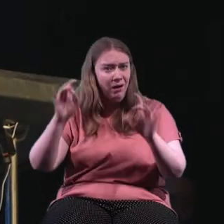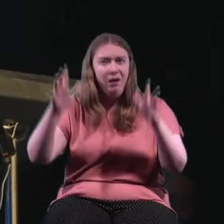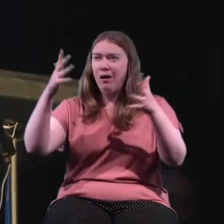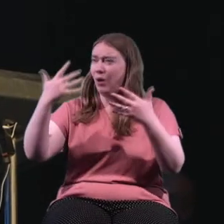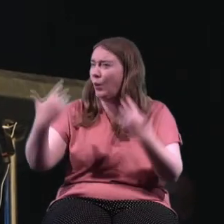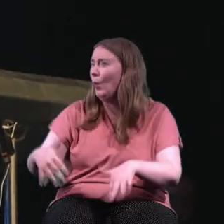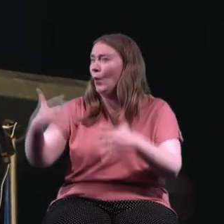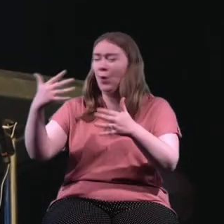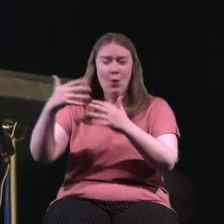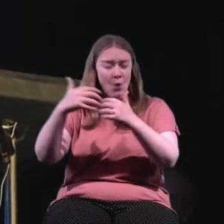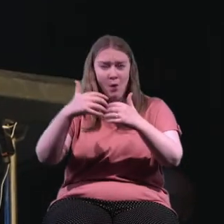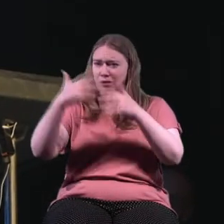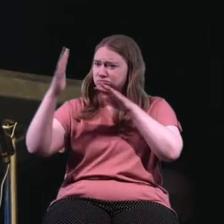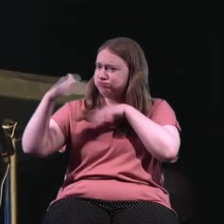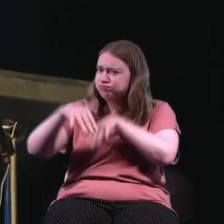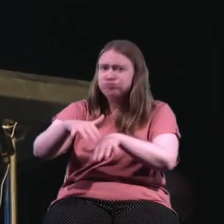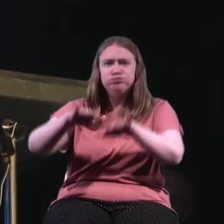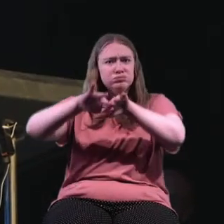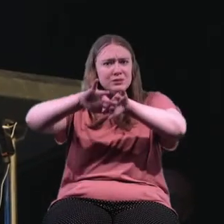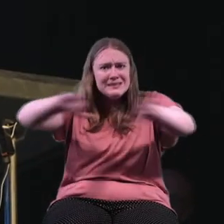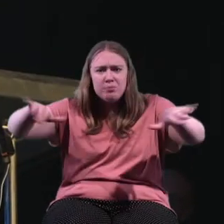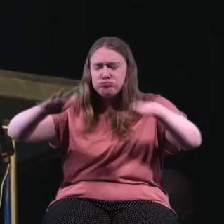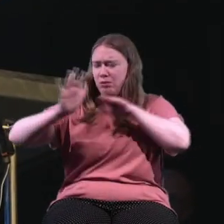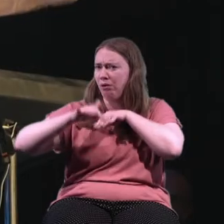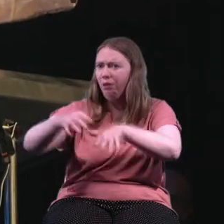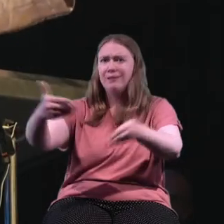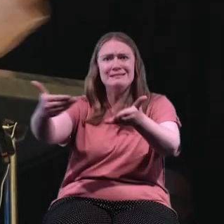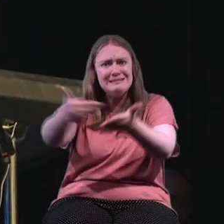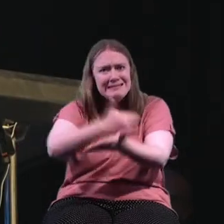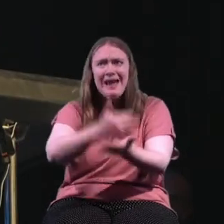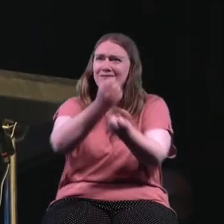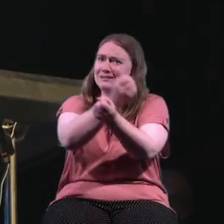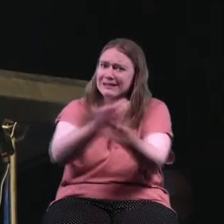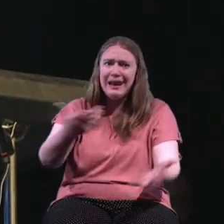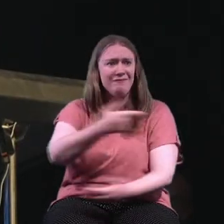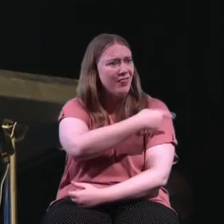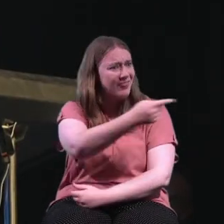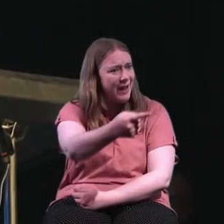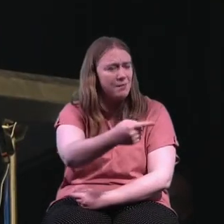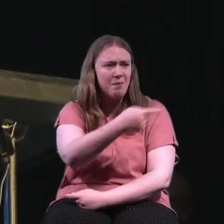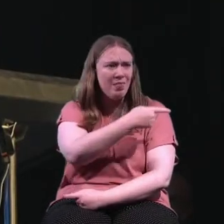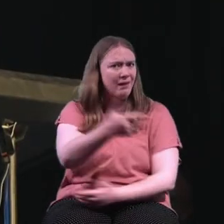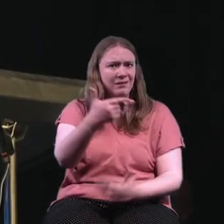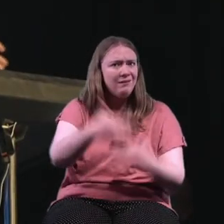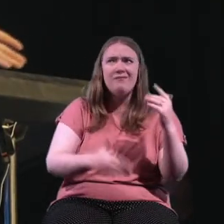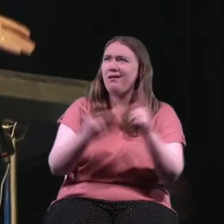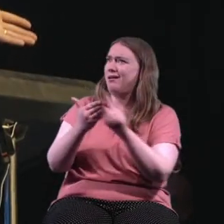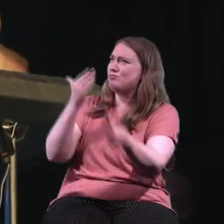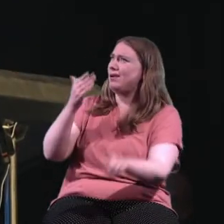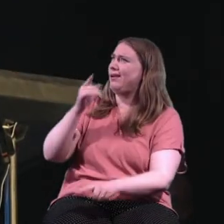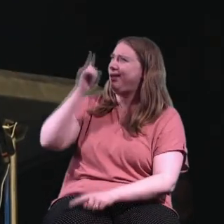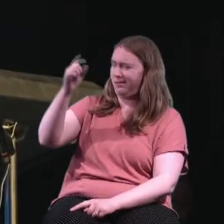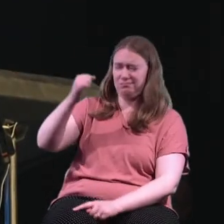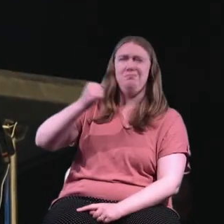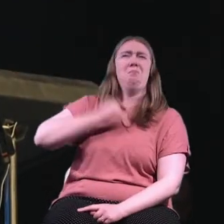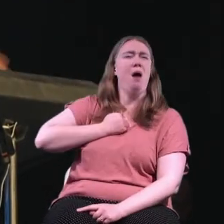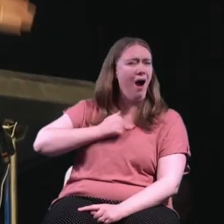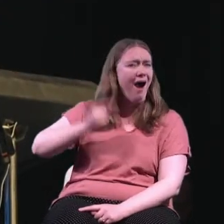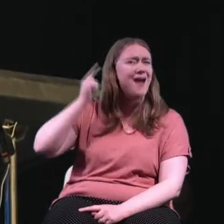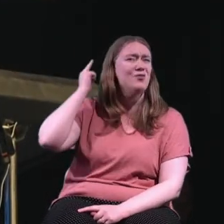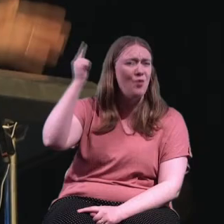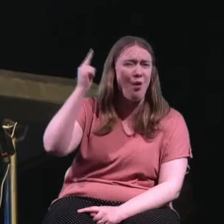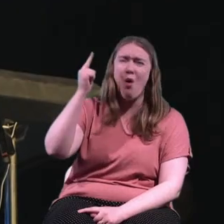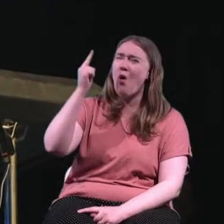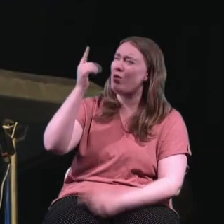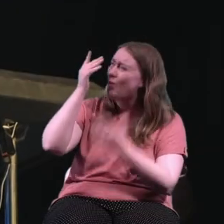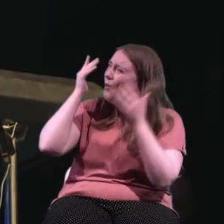says verse 10. They didn't recognize God as the God. They didn't see God as their God, as our God.